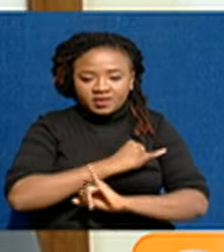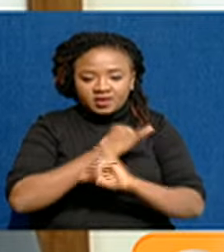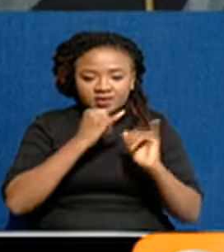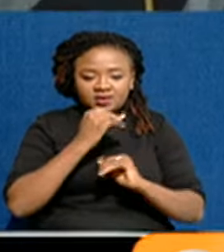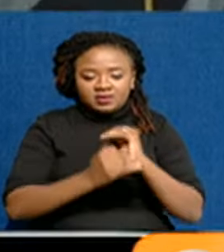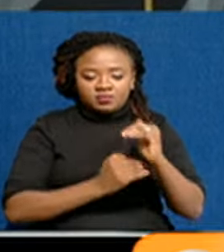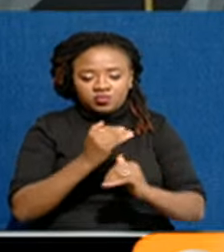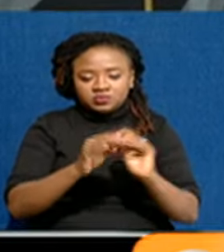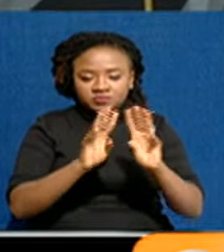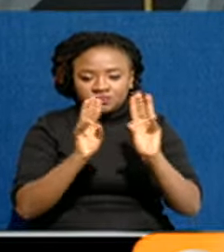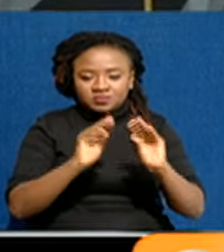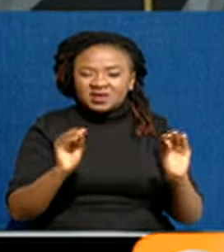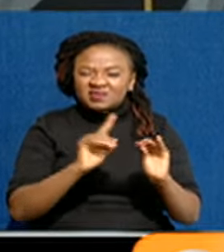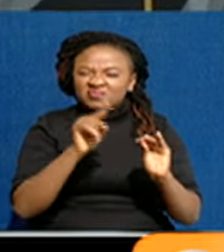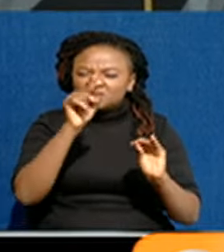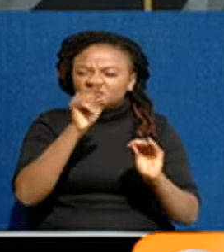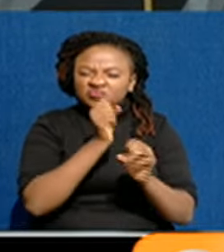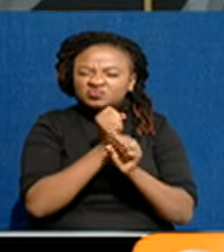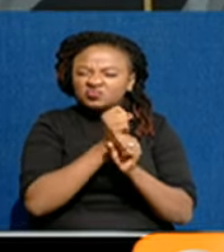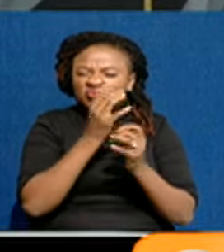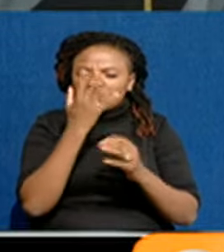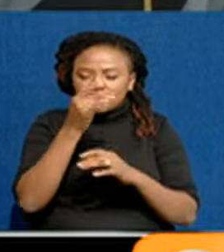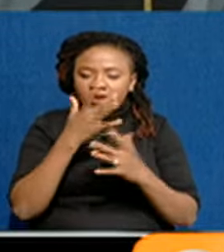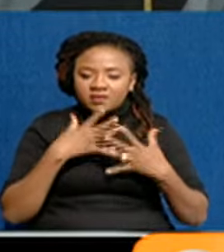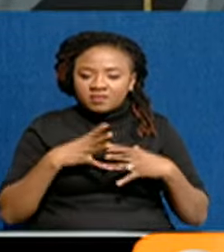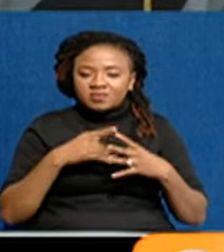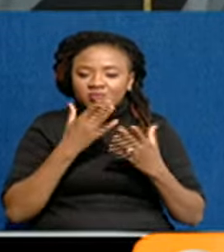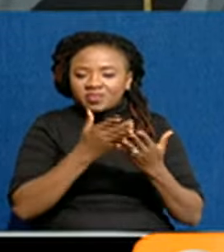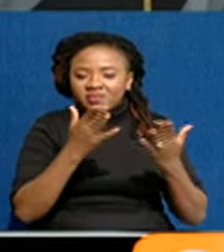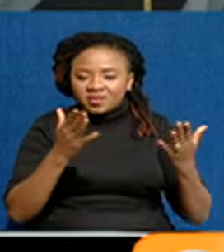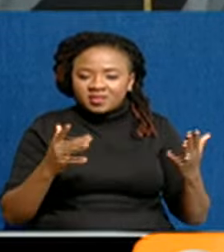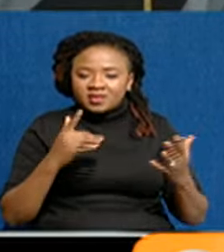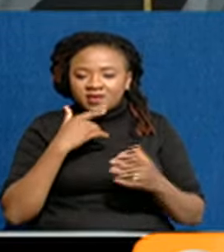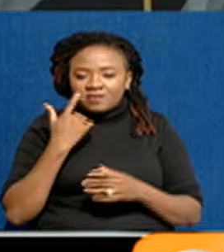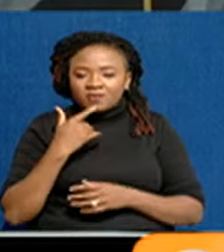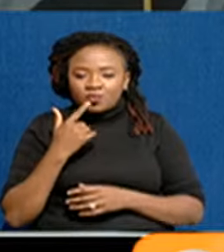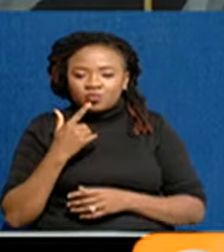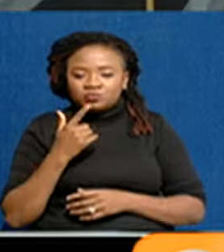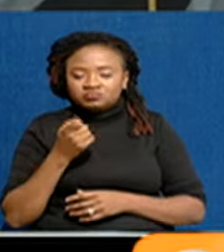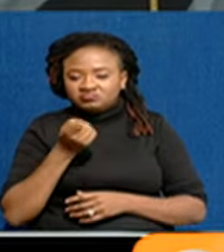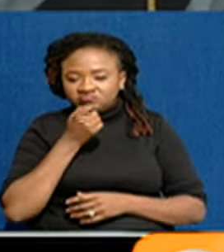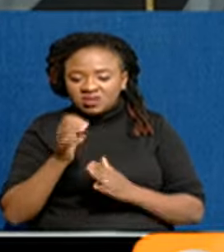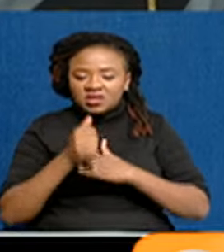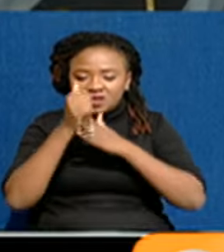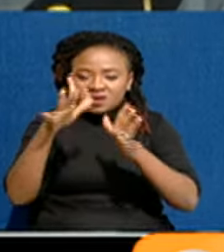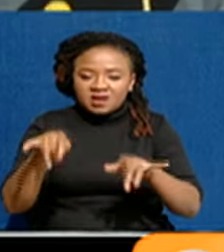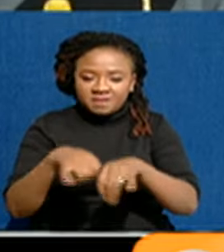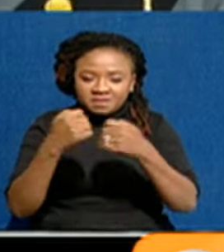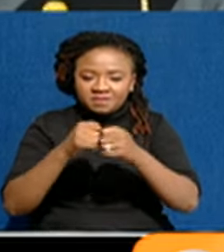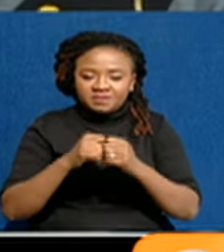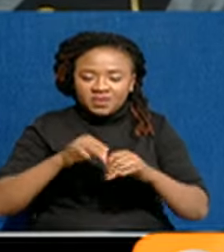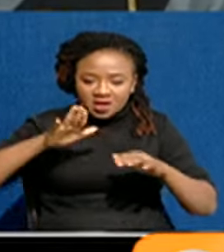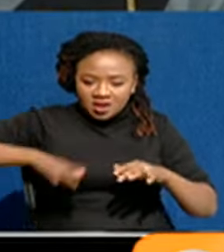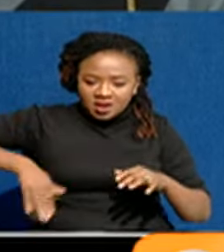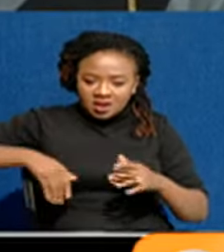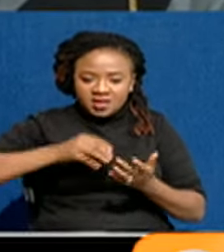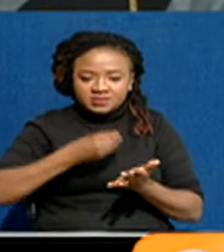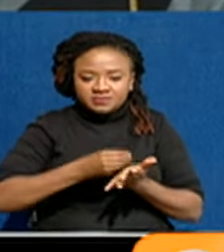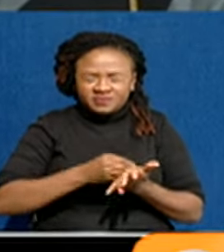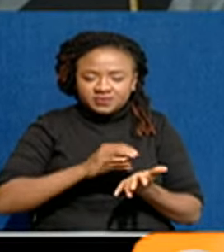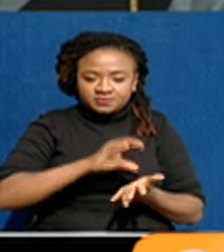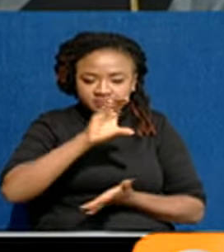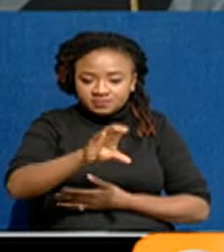this? Because there are many people saying it's the rigors and the vicious circle that you're in that delays the disbursement of the money. For example,